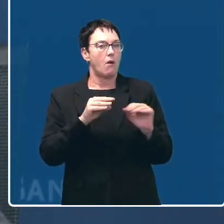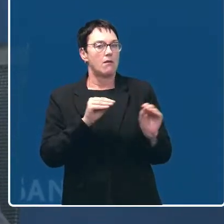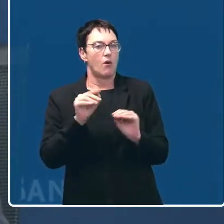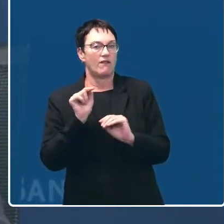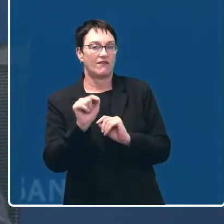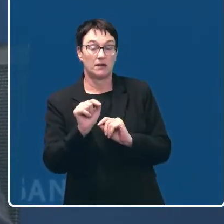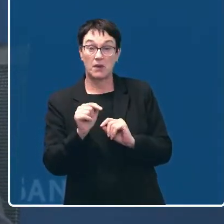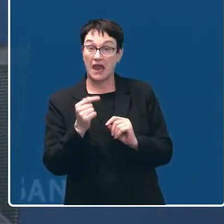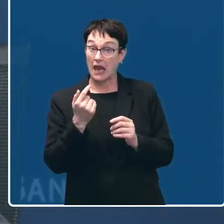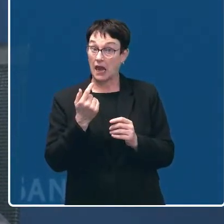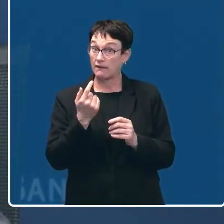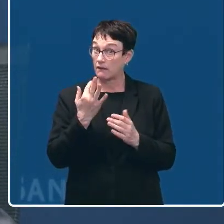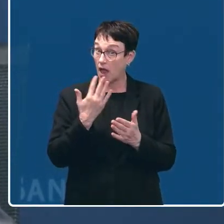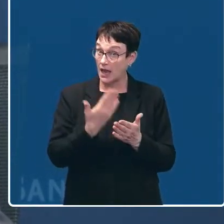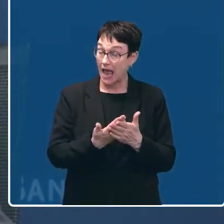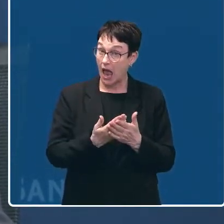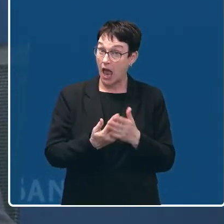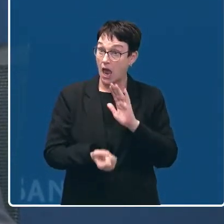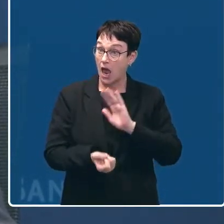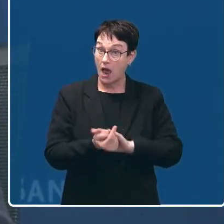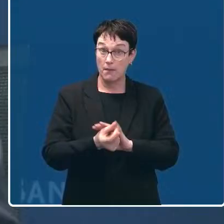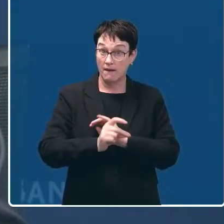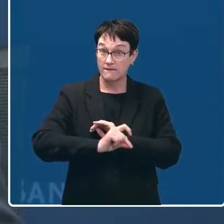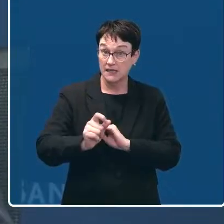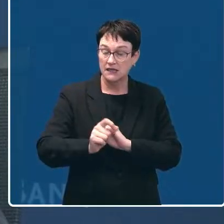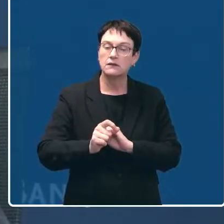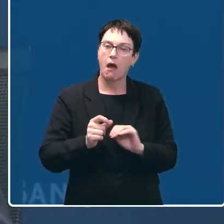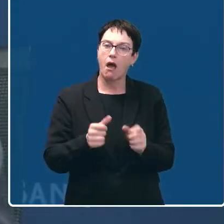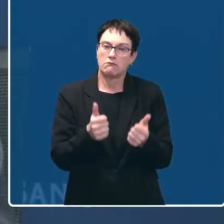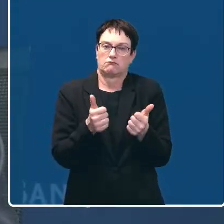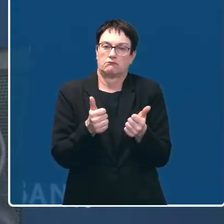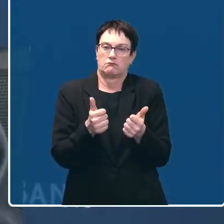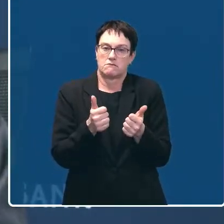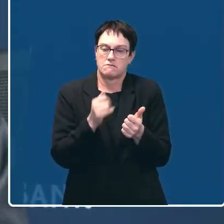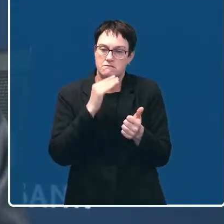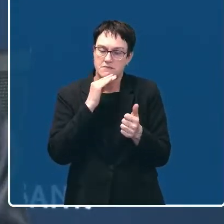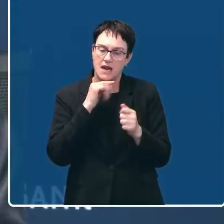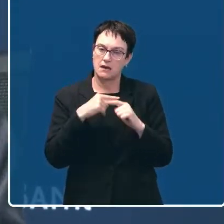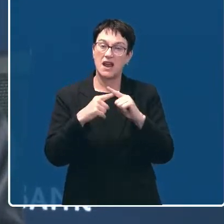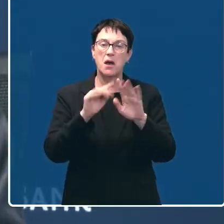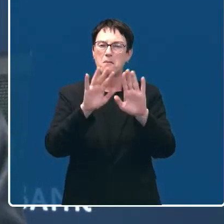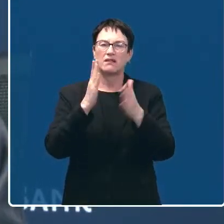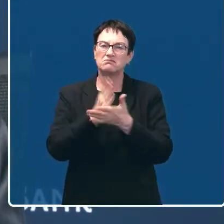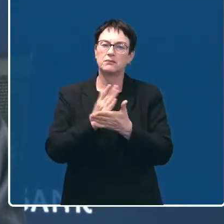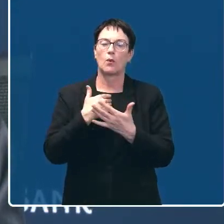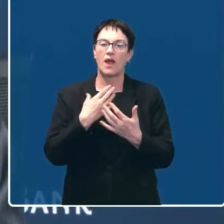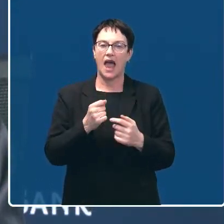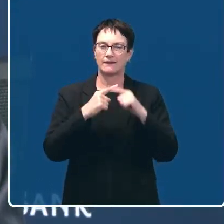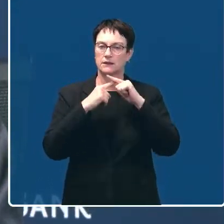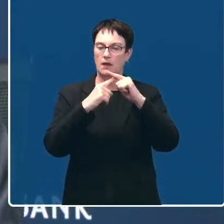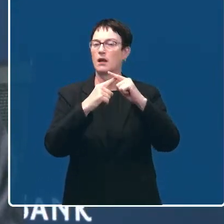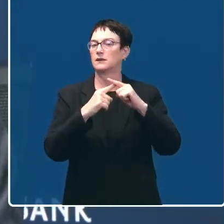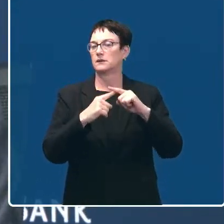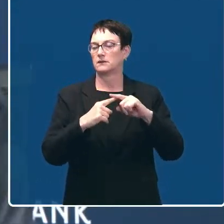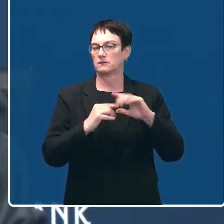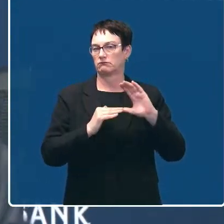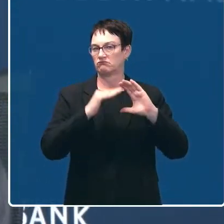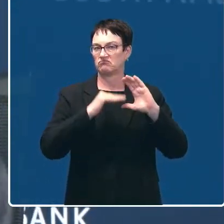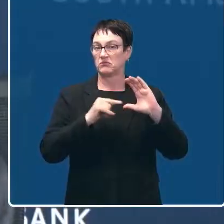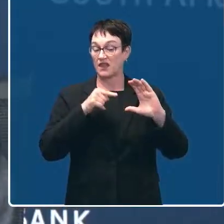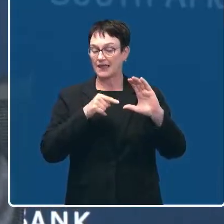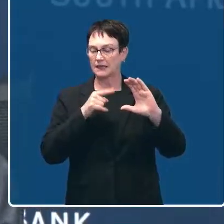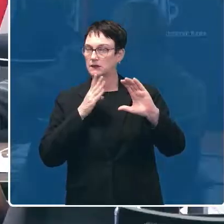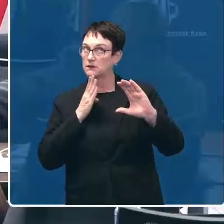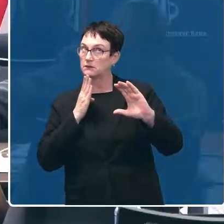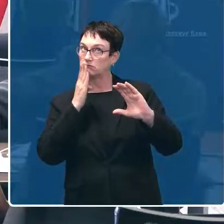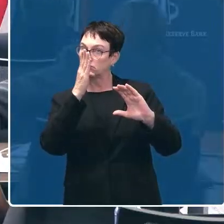it happens, the faster we'll get to much stronger growth rates. But the targets are all there and going in the right direction.